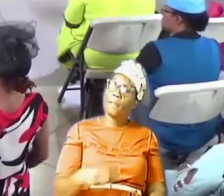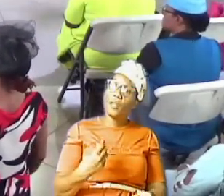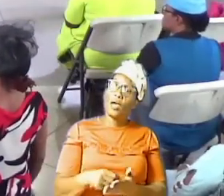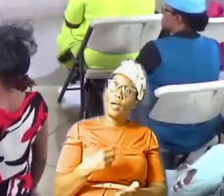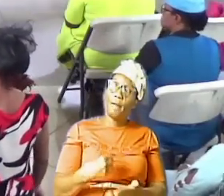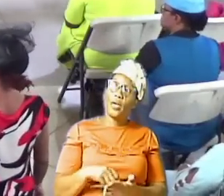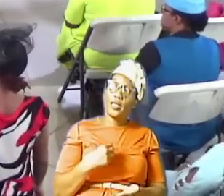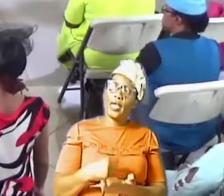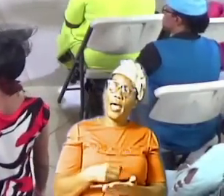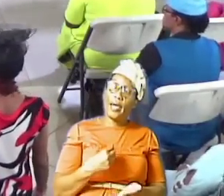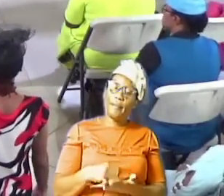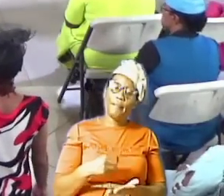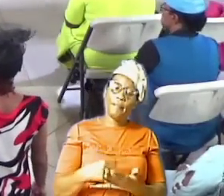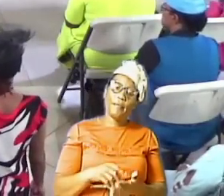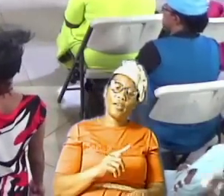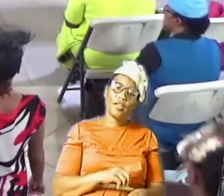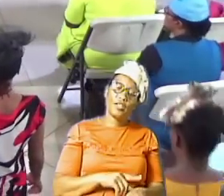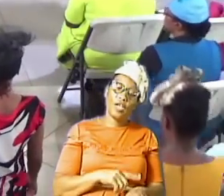Jesus.